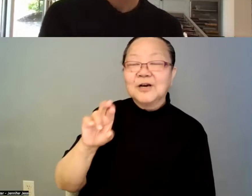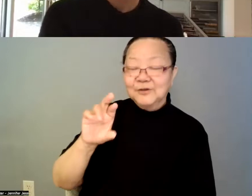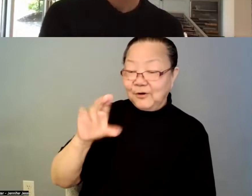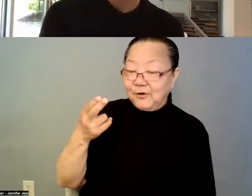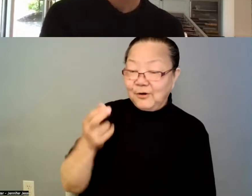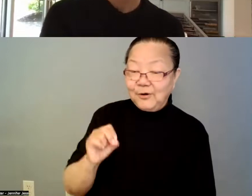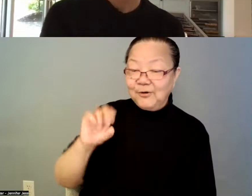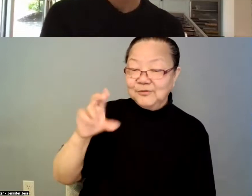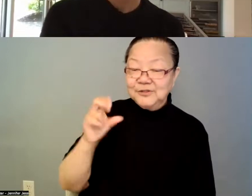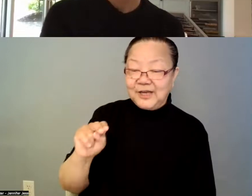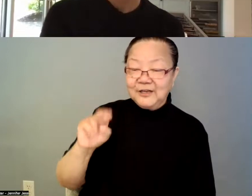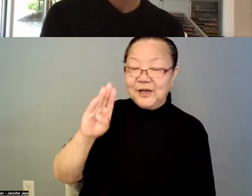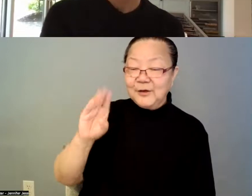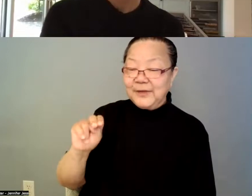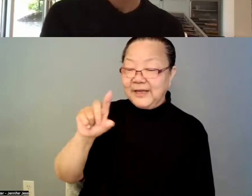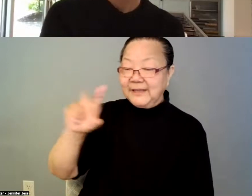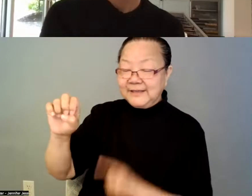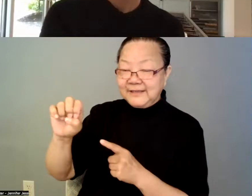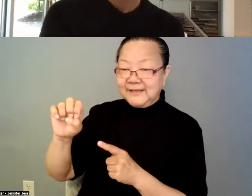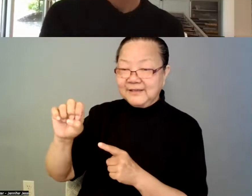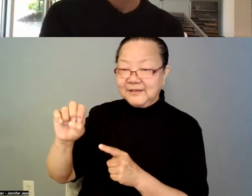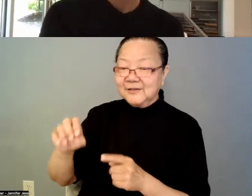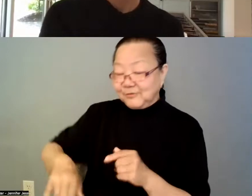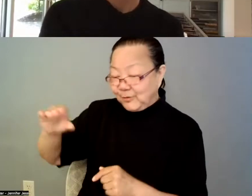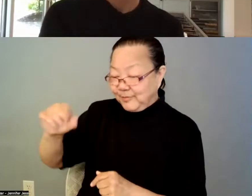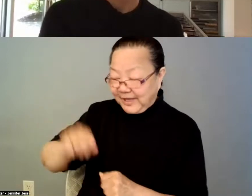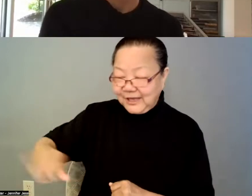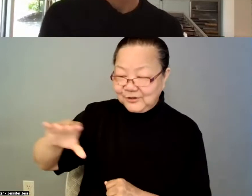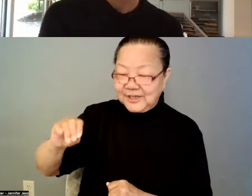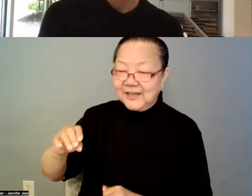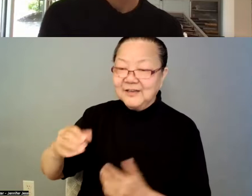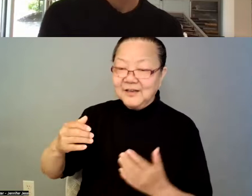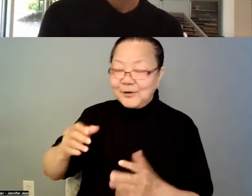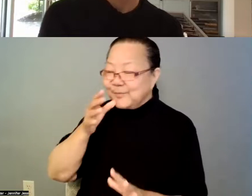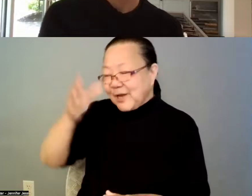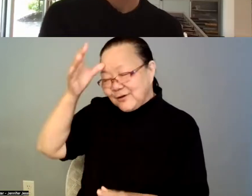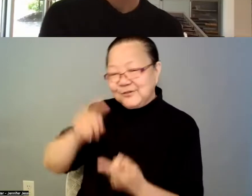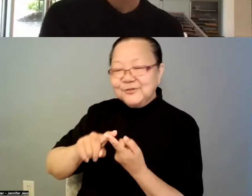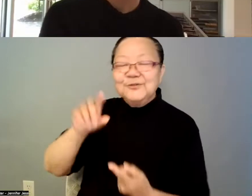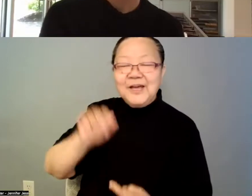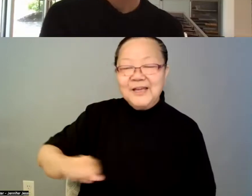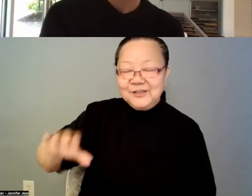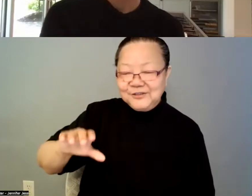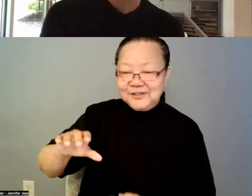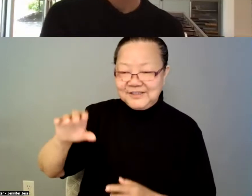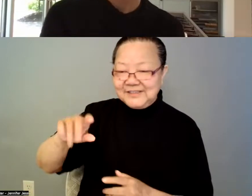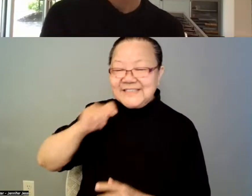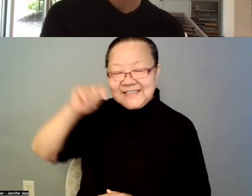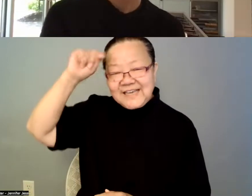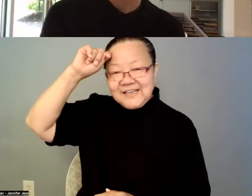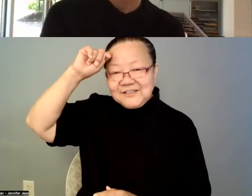up Asian and parenting Asian teenagers, issues of identity, invisibility, and